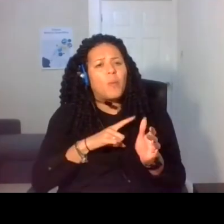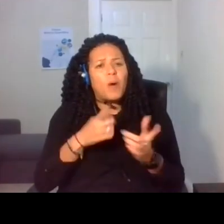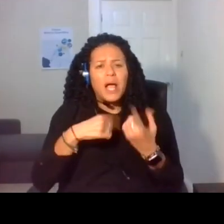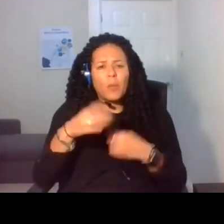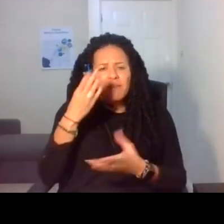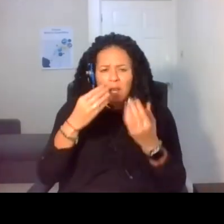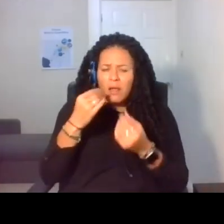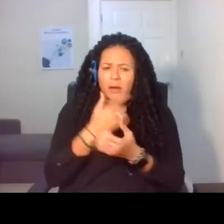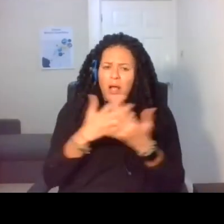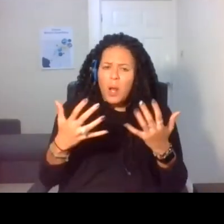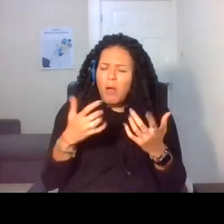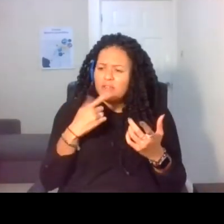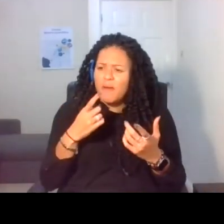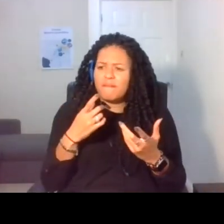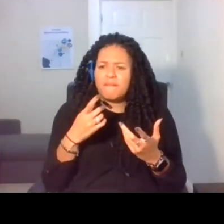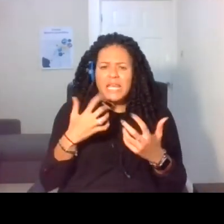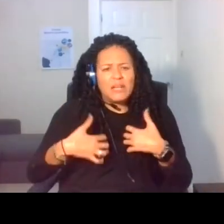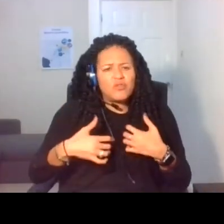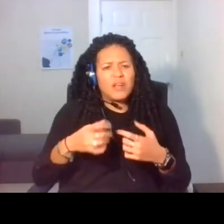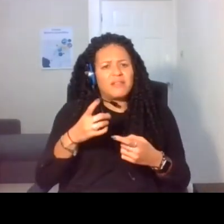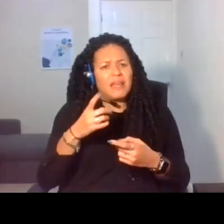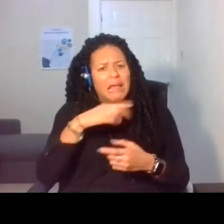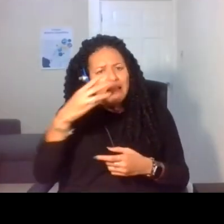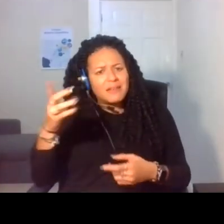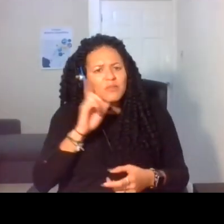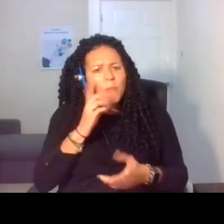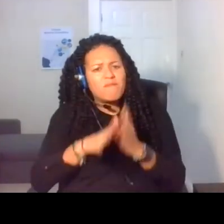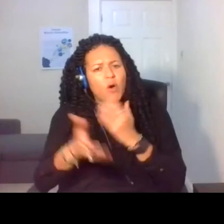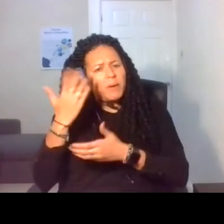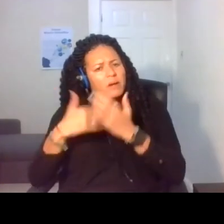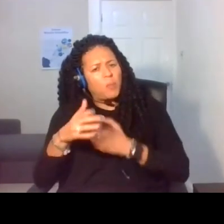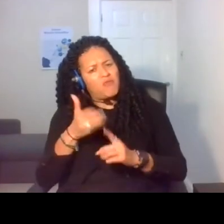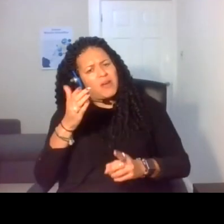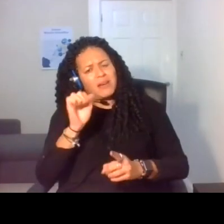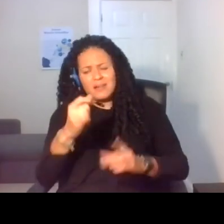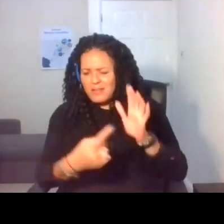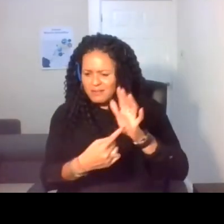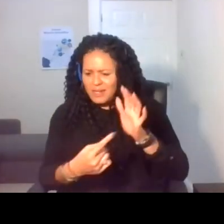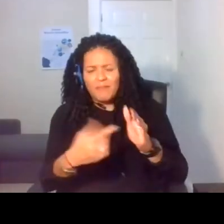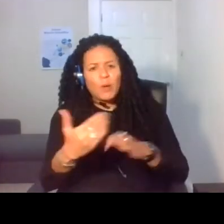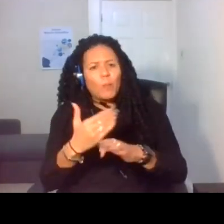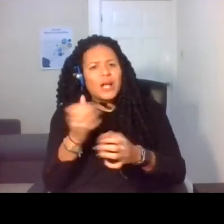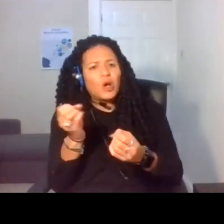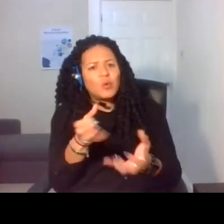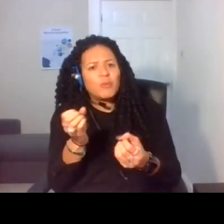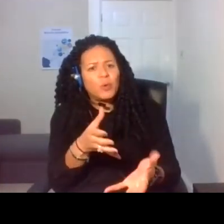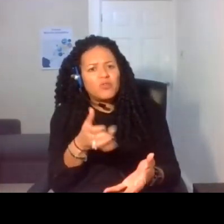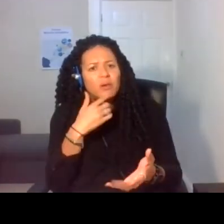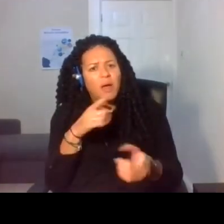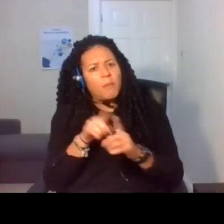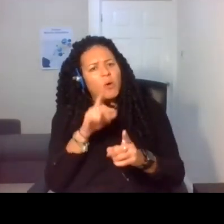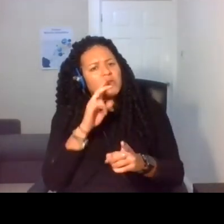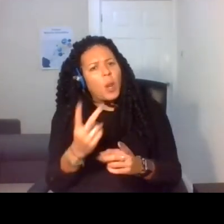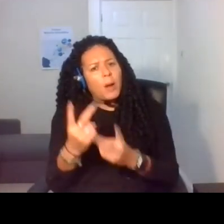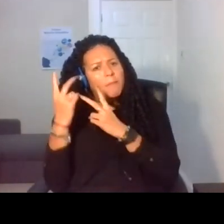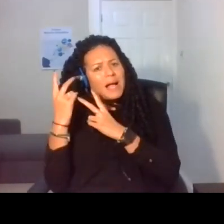about some really interesting Essex women from history and recognise their significant work and contributions. But as well as shining a light on the